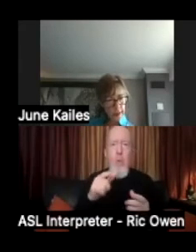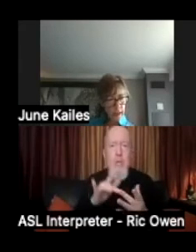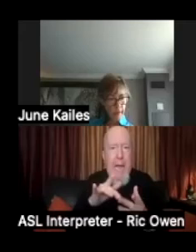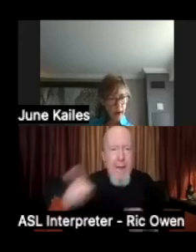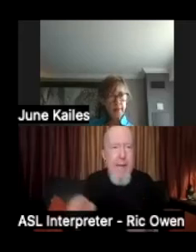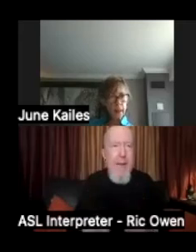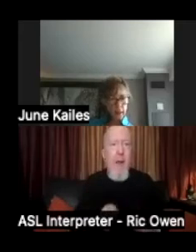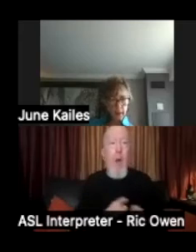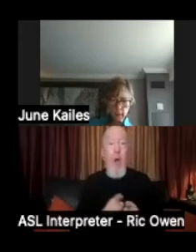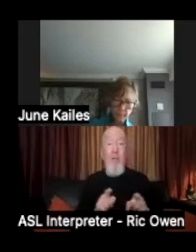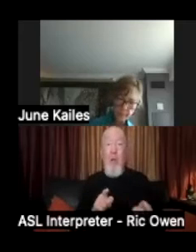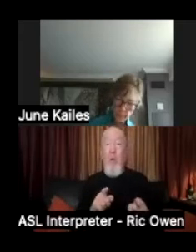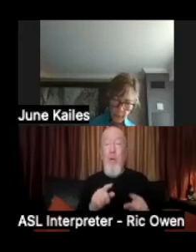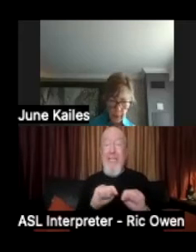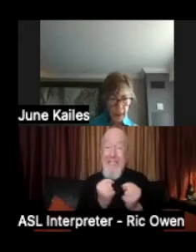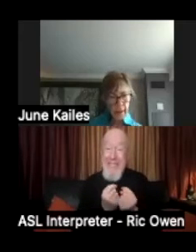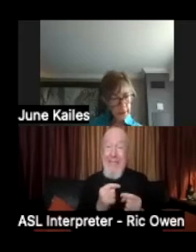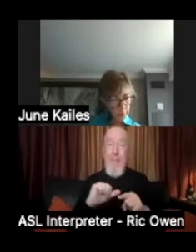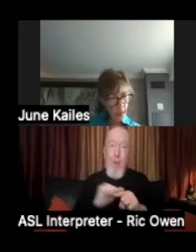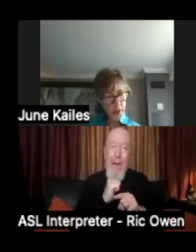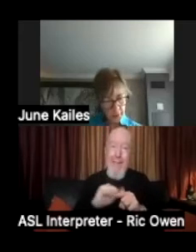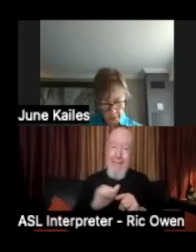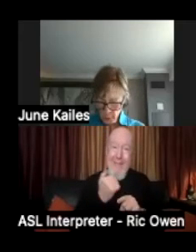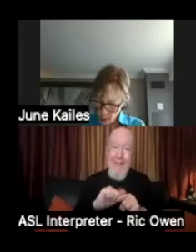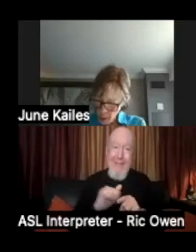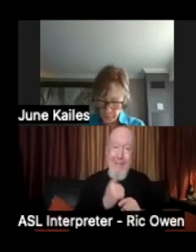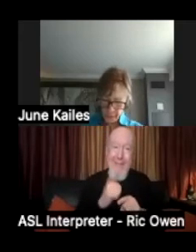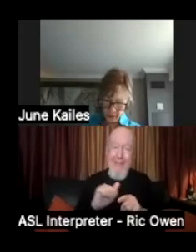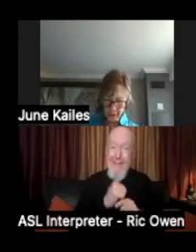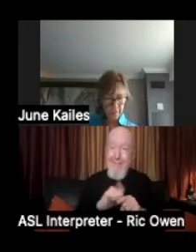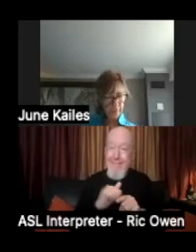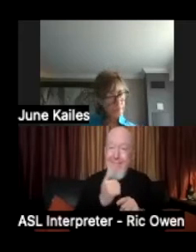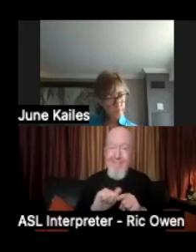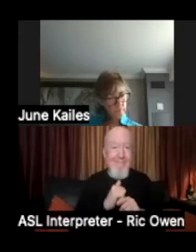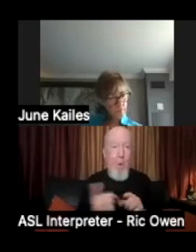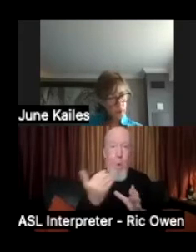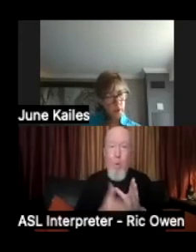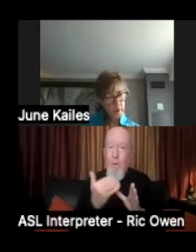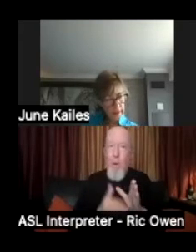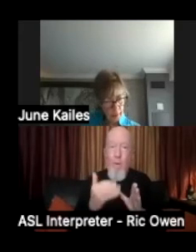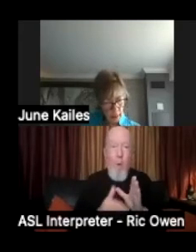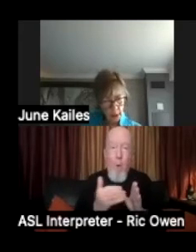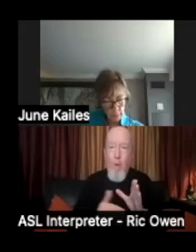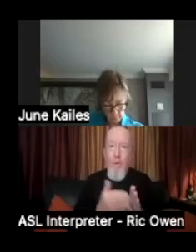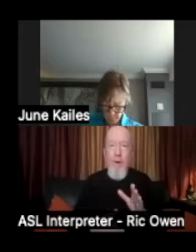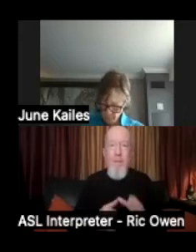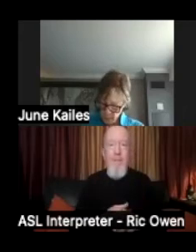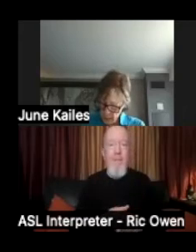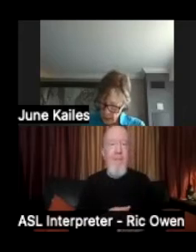just non-contact, and struggle to do all of this, or at least start